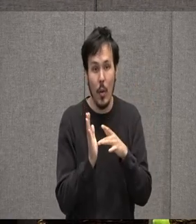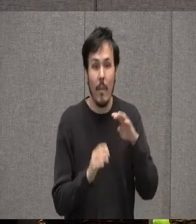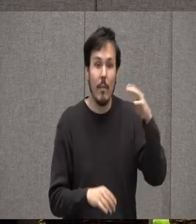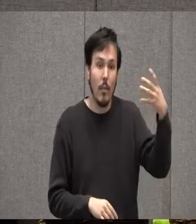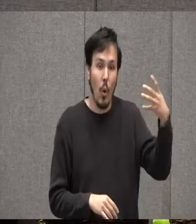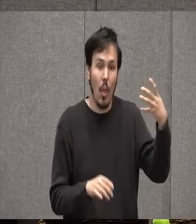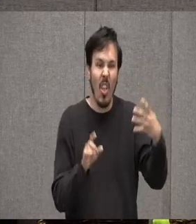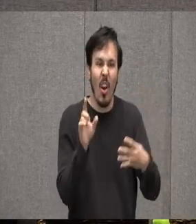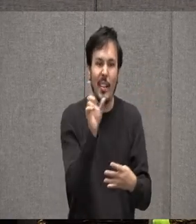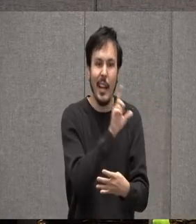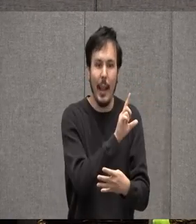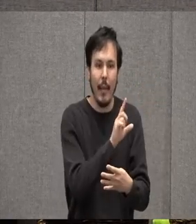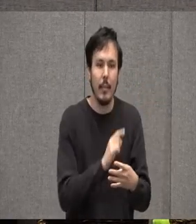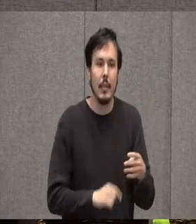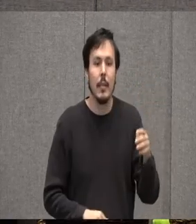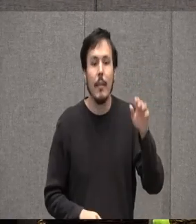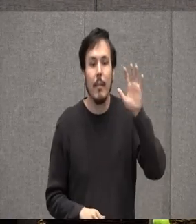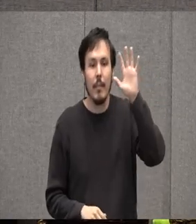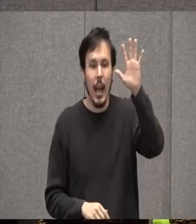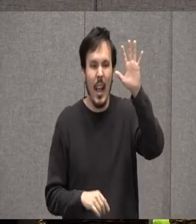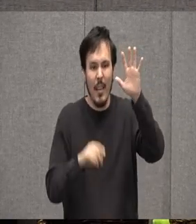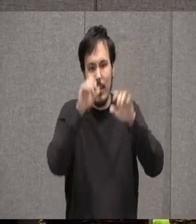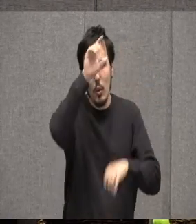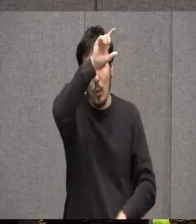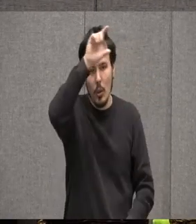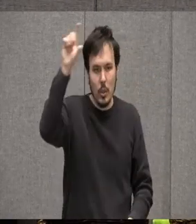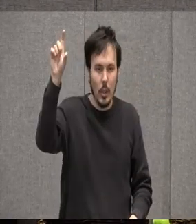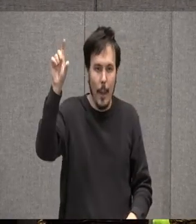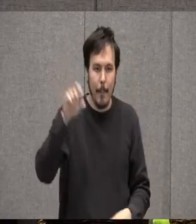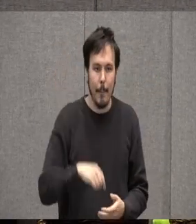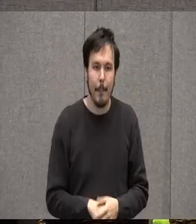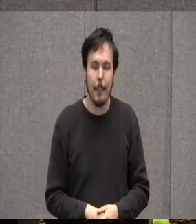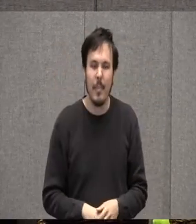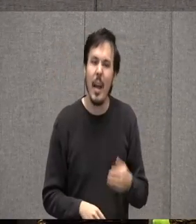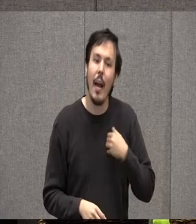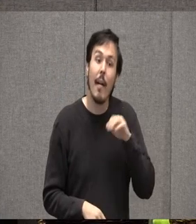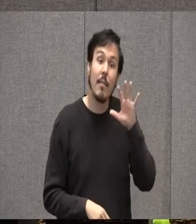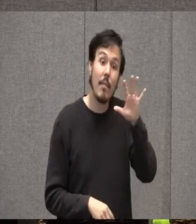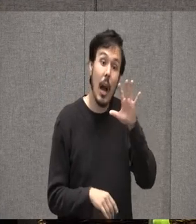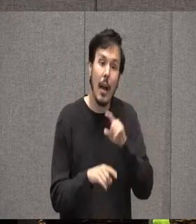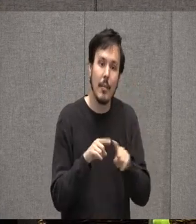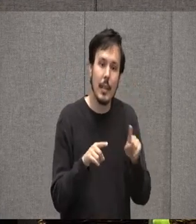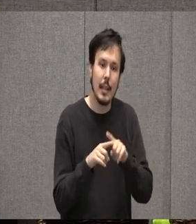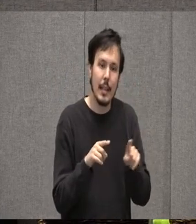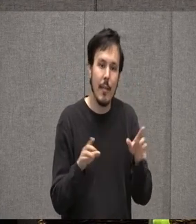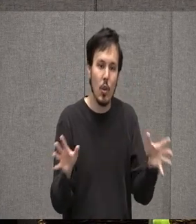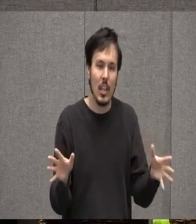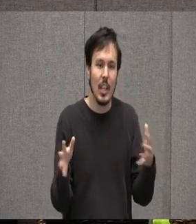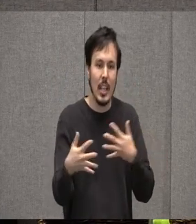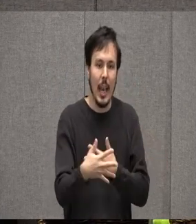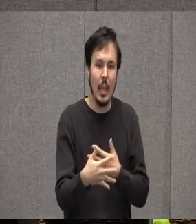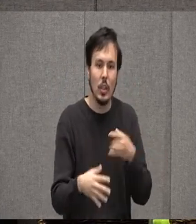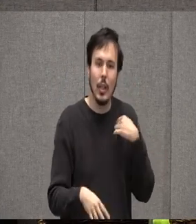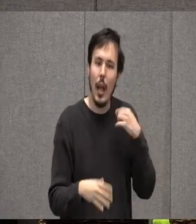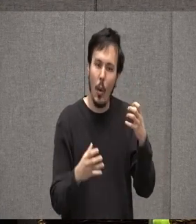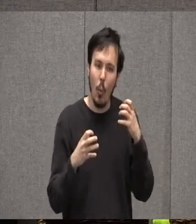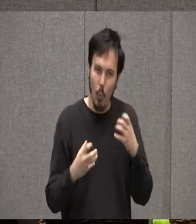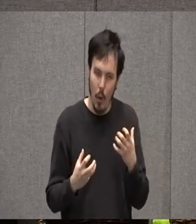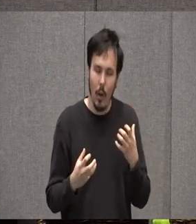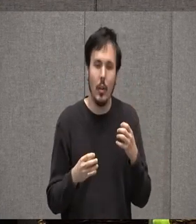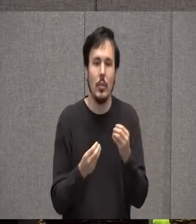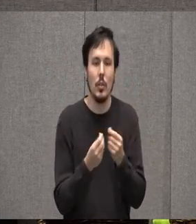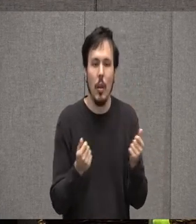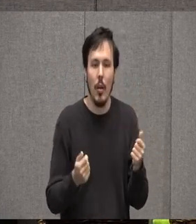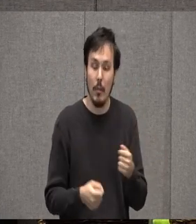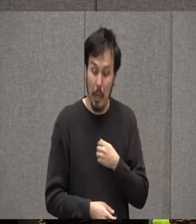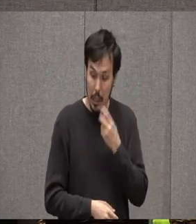another to the left, and one across the top. So I have five different cages that I'm going to be solving the puzzle on. Now, when I get a